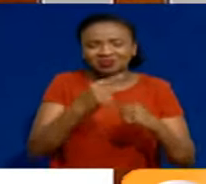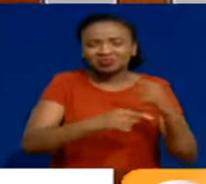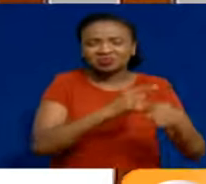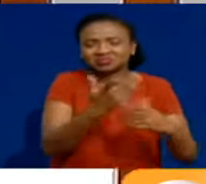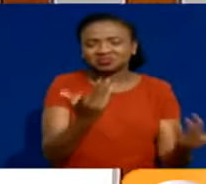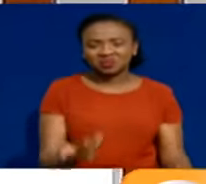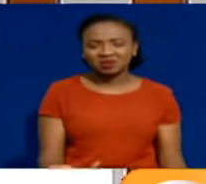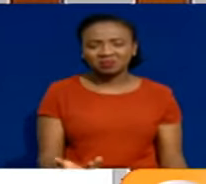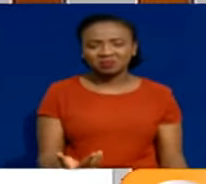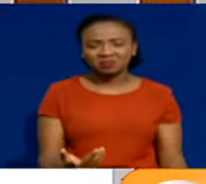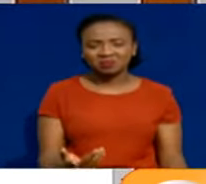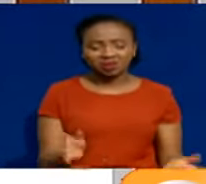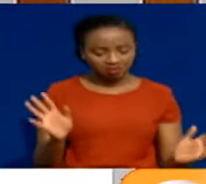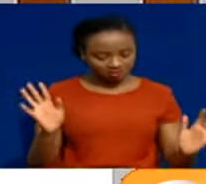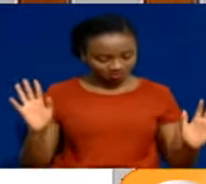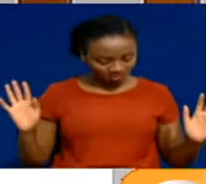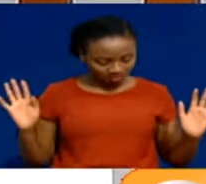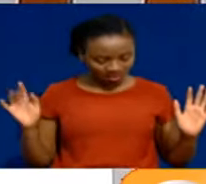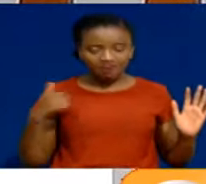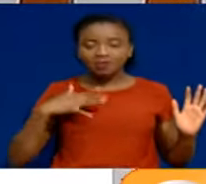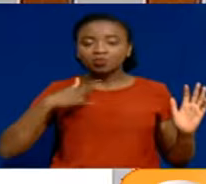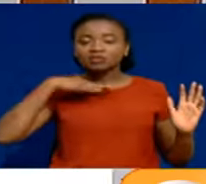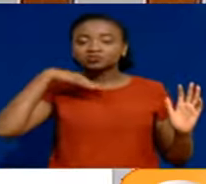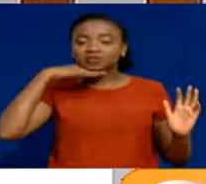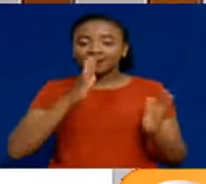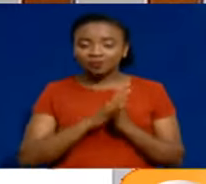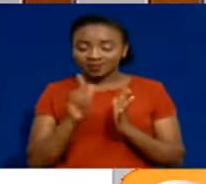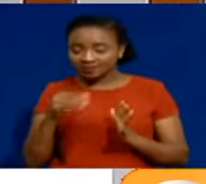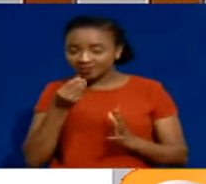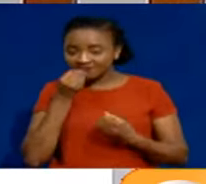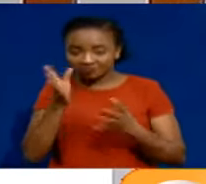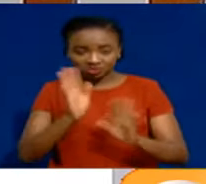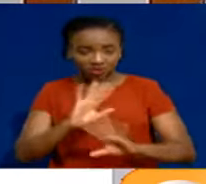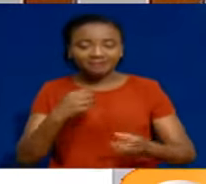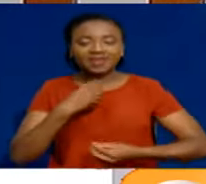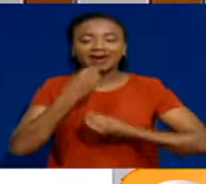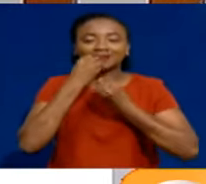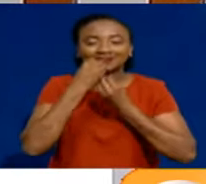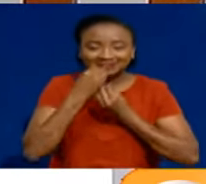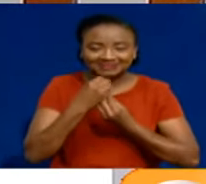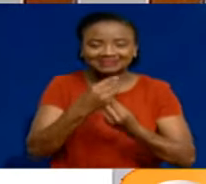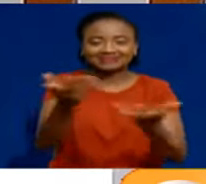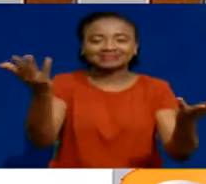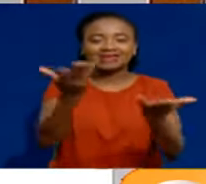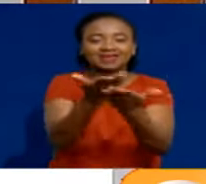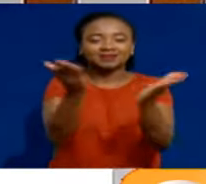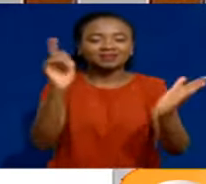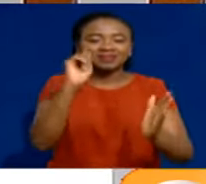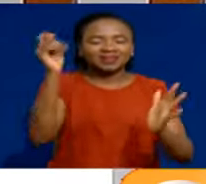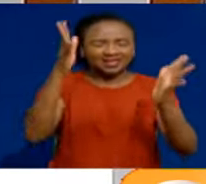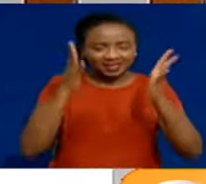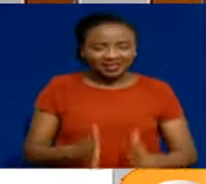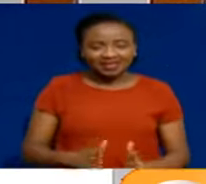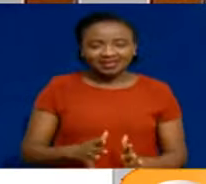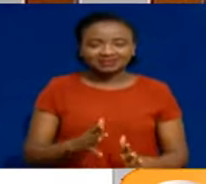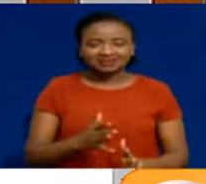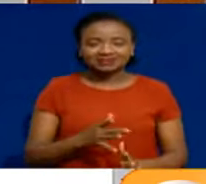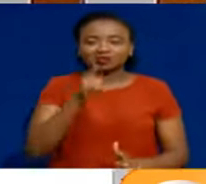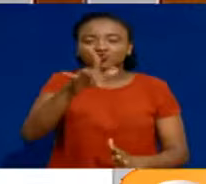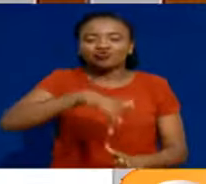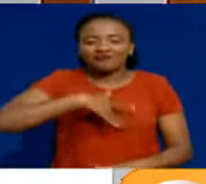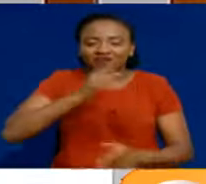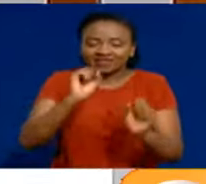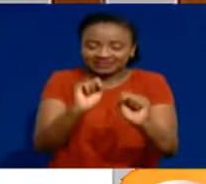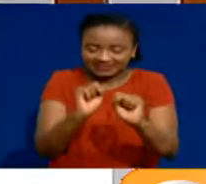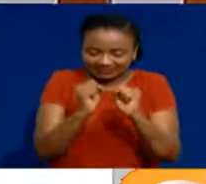I don't want to die with this information. I'm telling Kenyans, to ask themselves, in